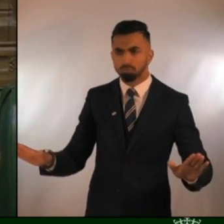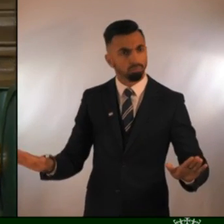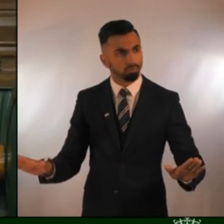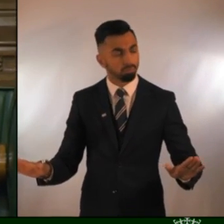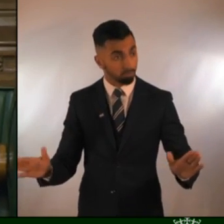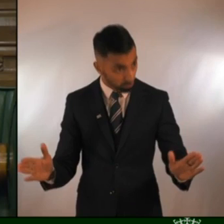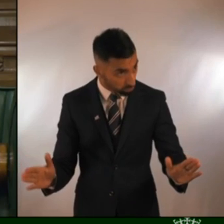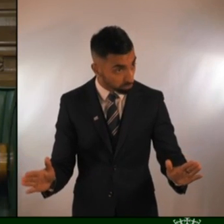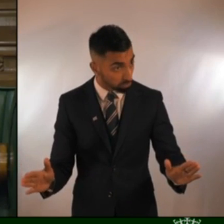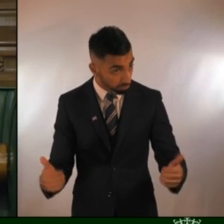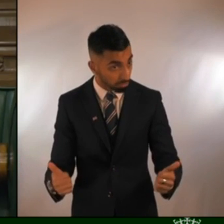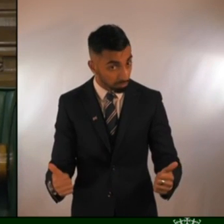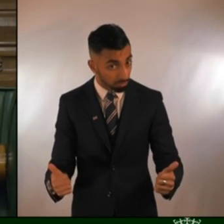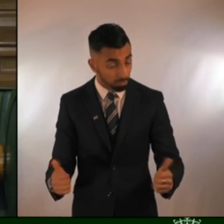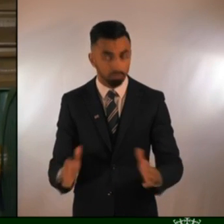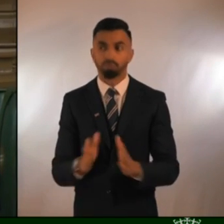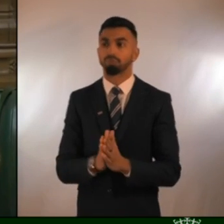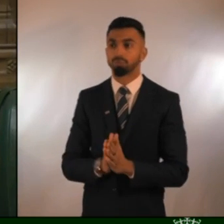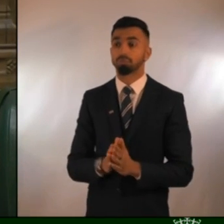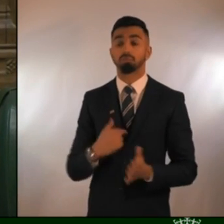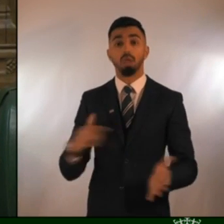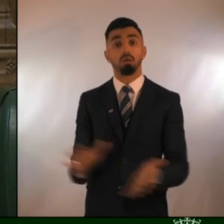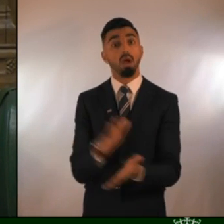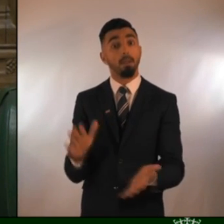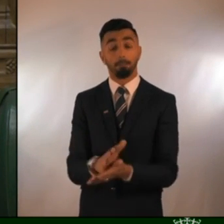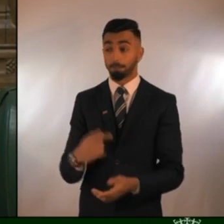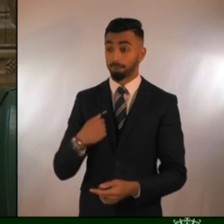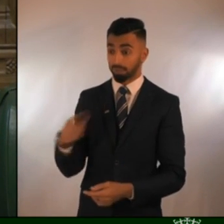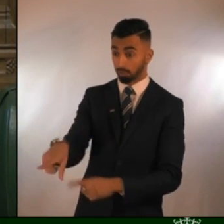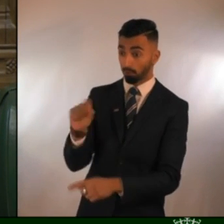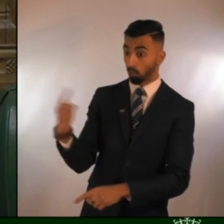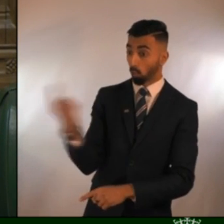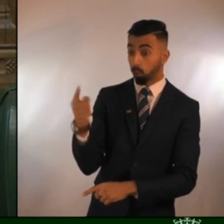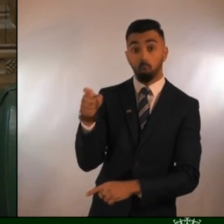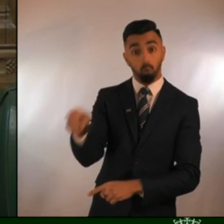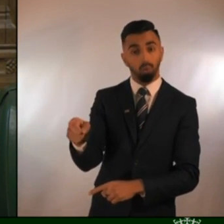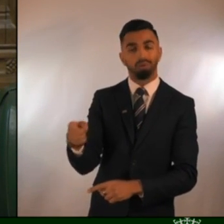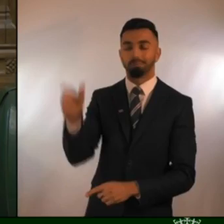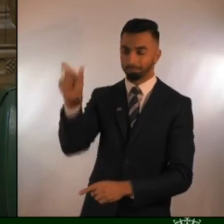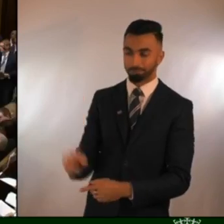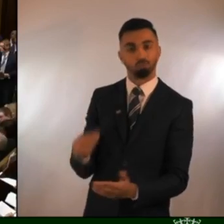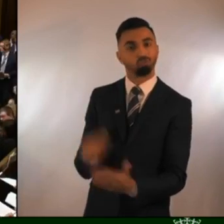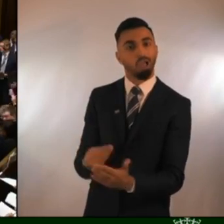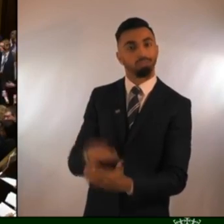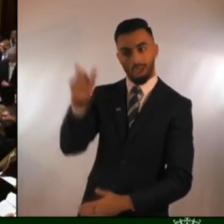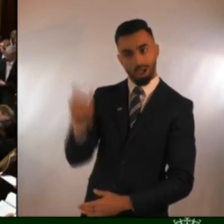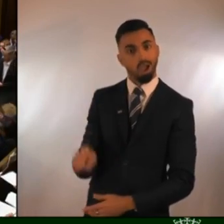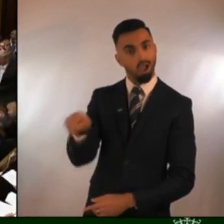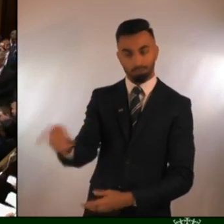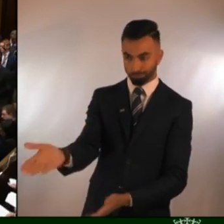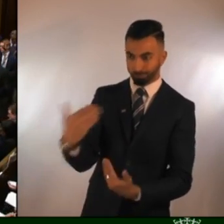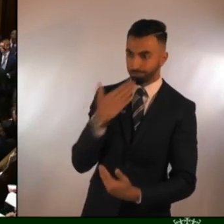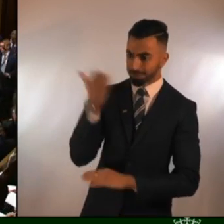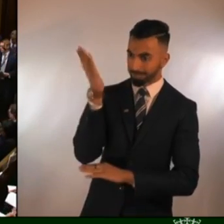It gives me great pleasure to call to deliver his budget statement, Mr. Chancellor of the Exchequer.